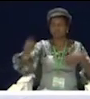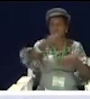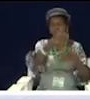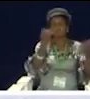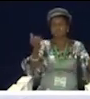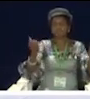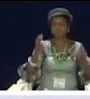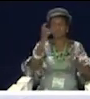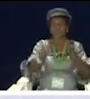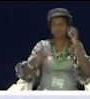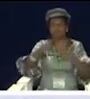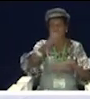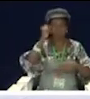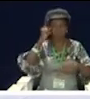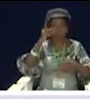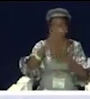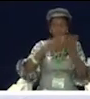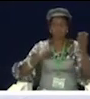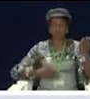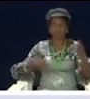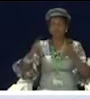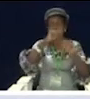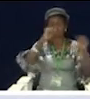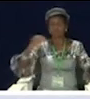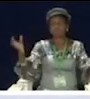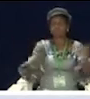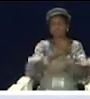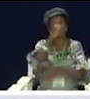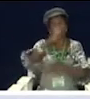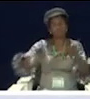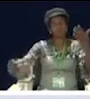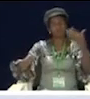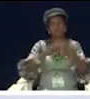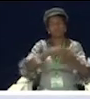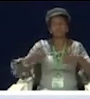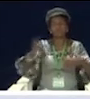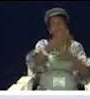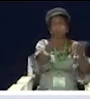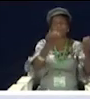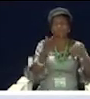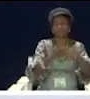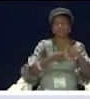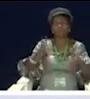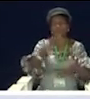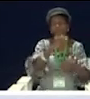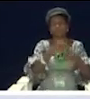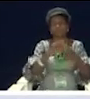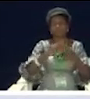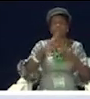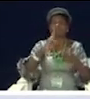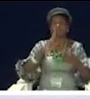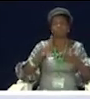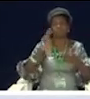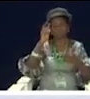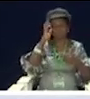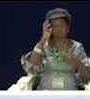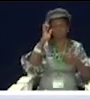If you understand somebody, you can get whatever you want from him or her.